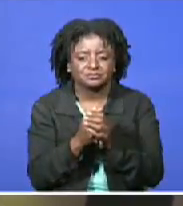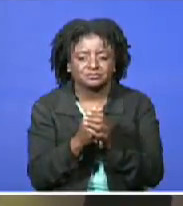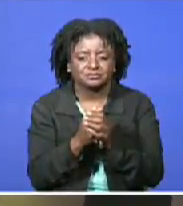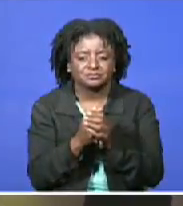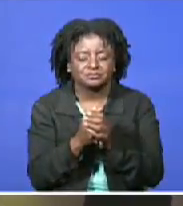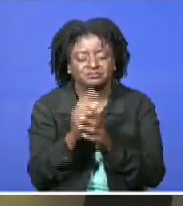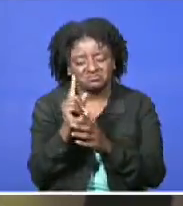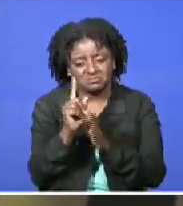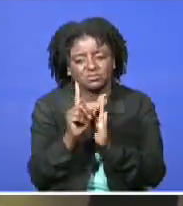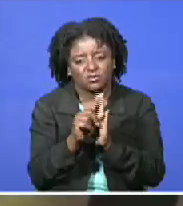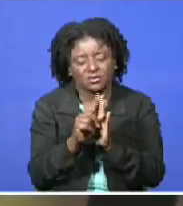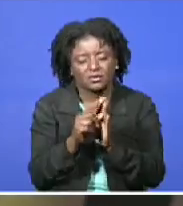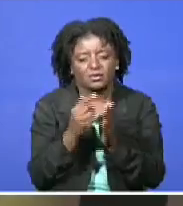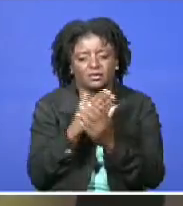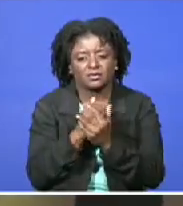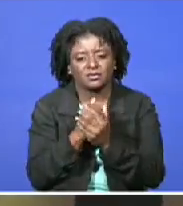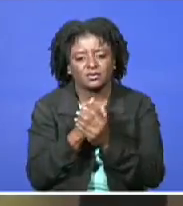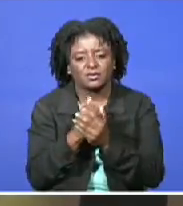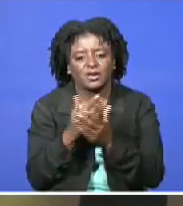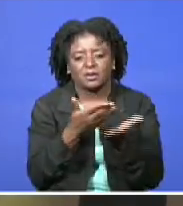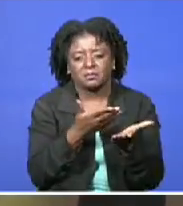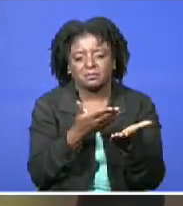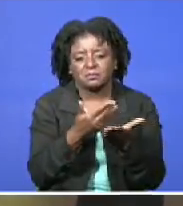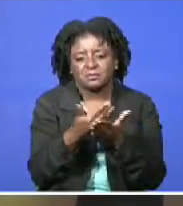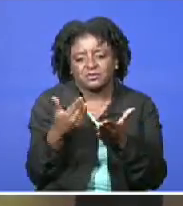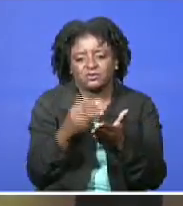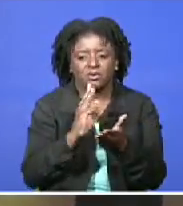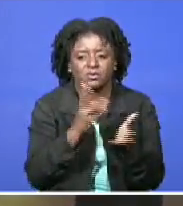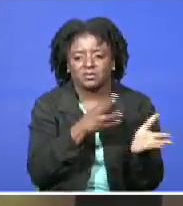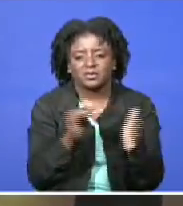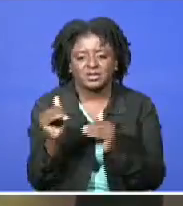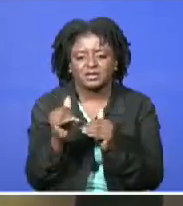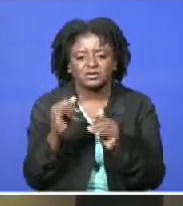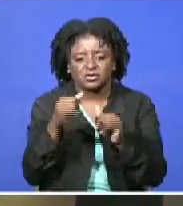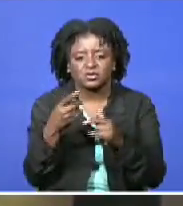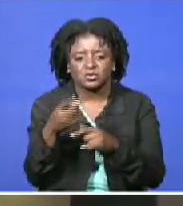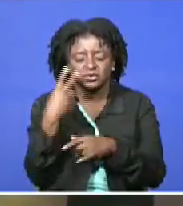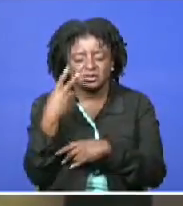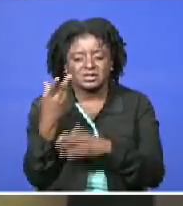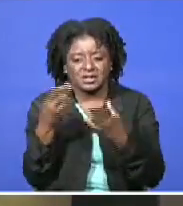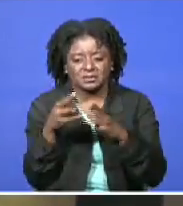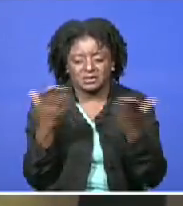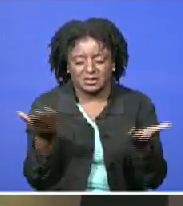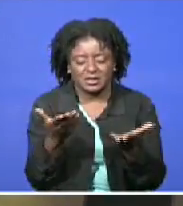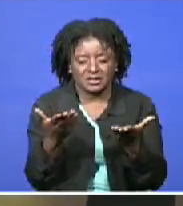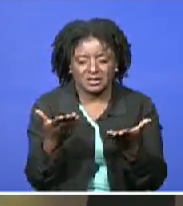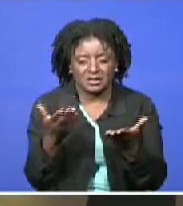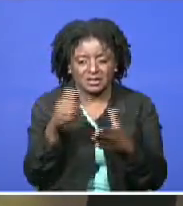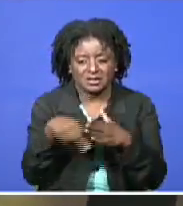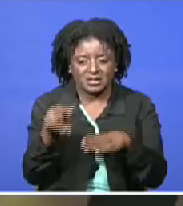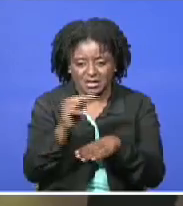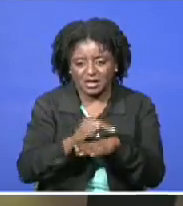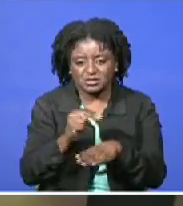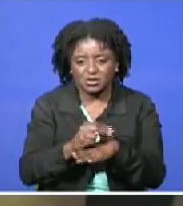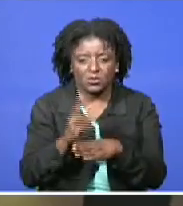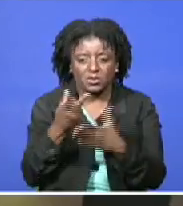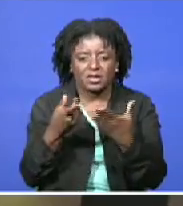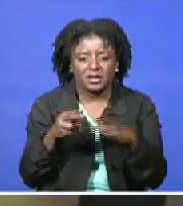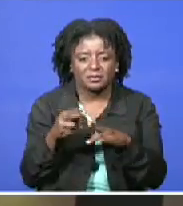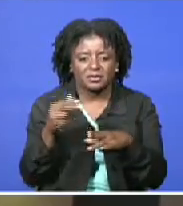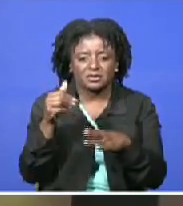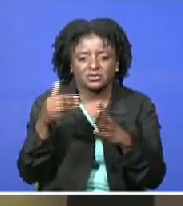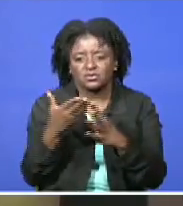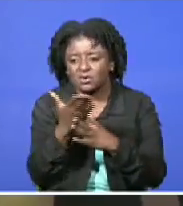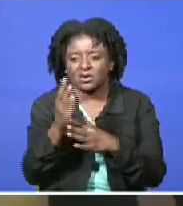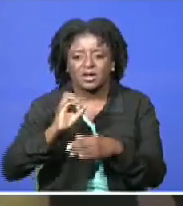One second, please. Let me say before we leave that just what you see going on here in Nassau will be going on